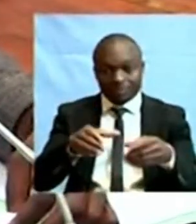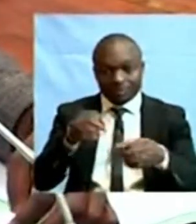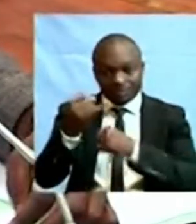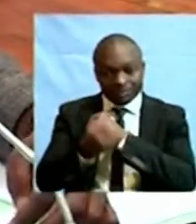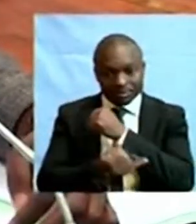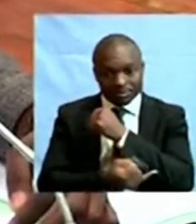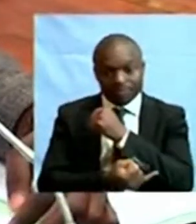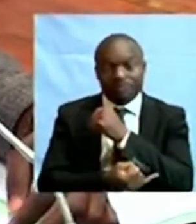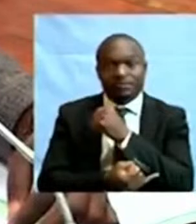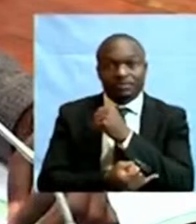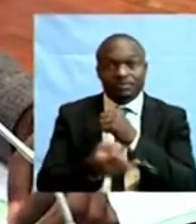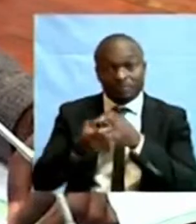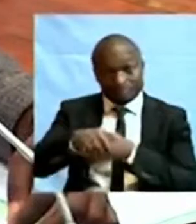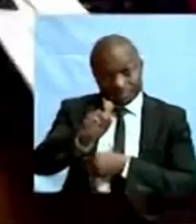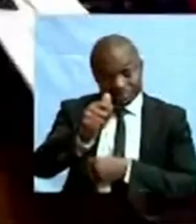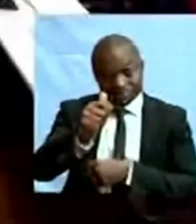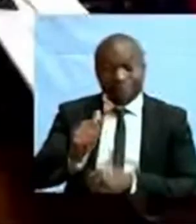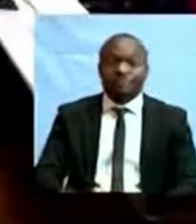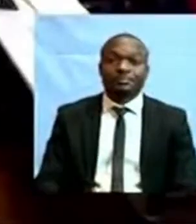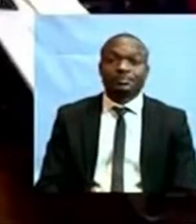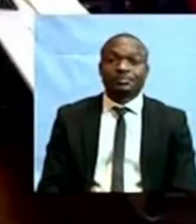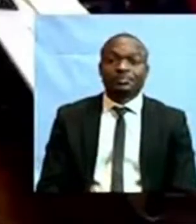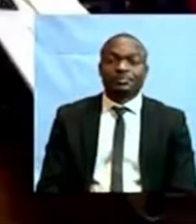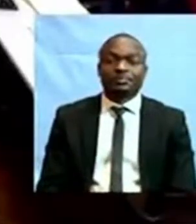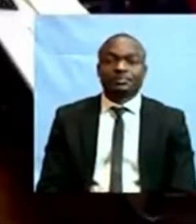introduce yourselves.